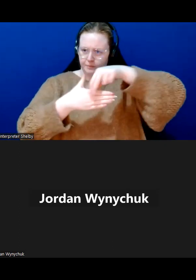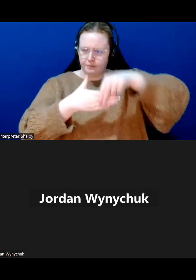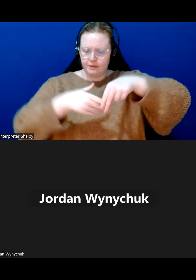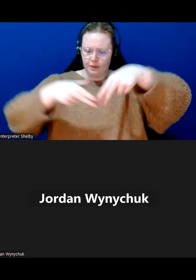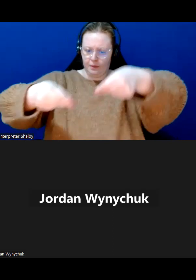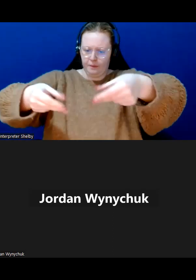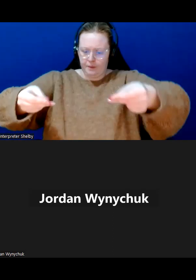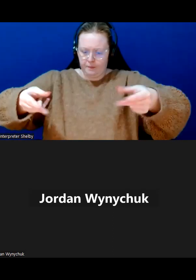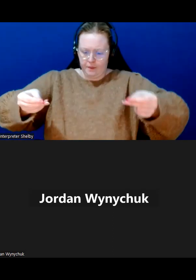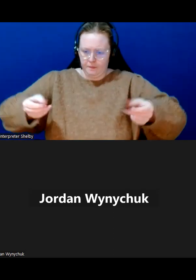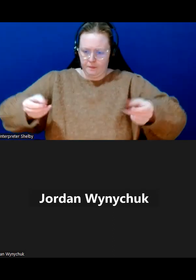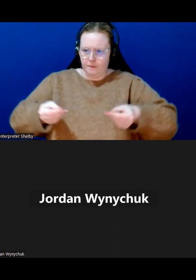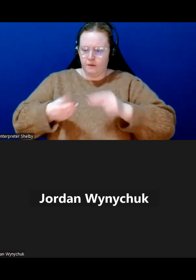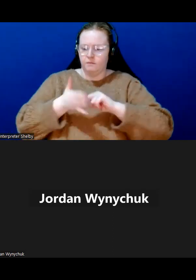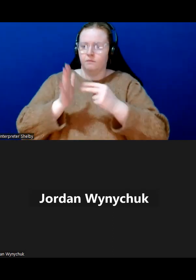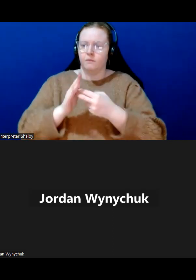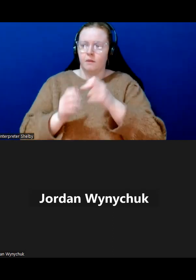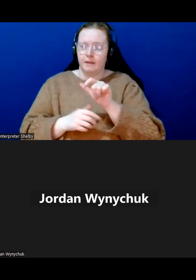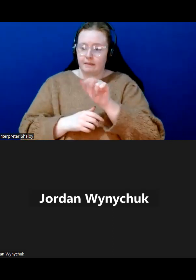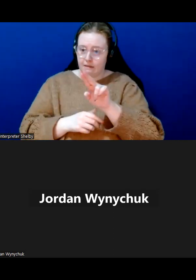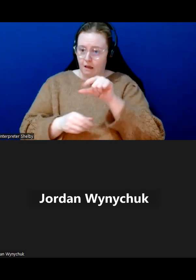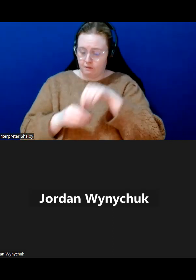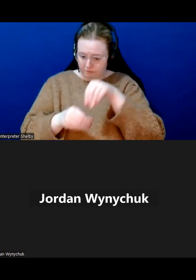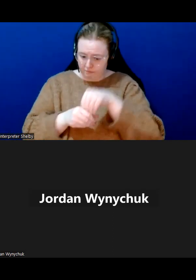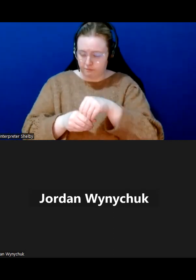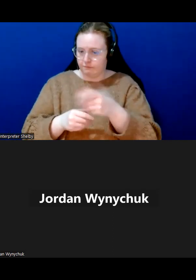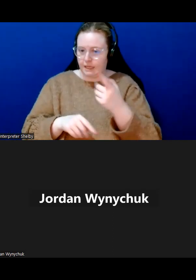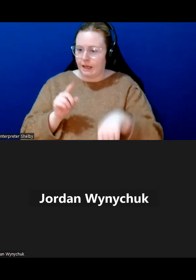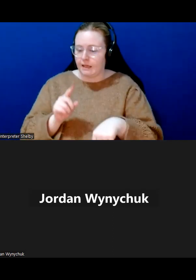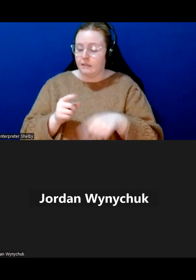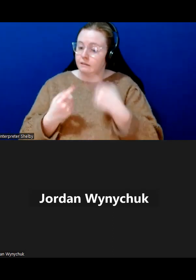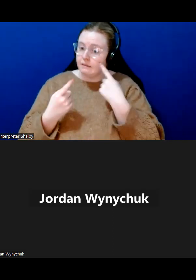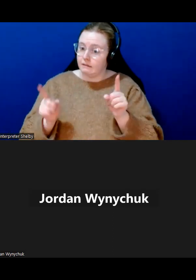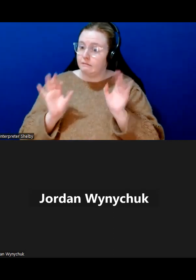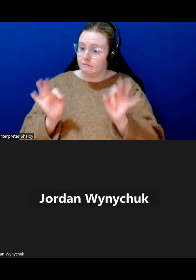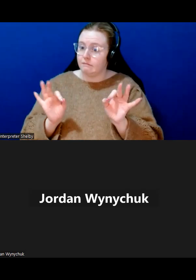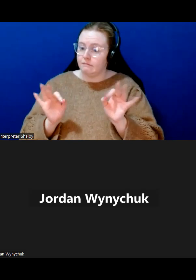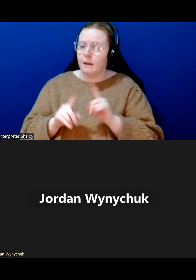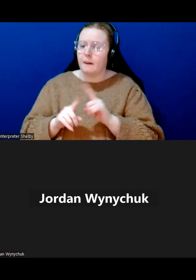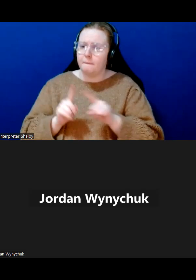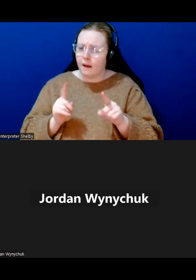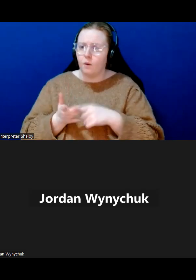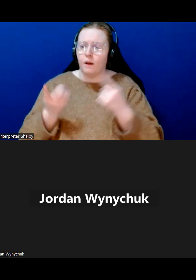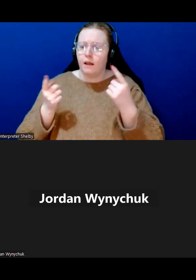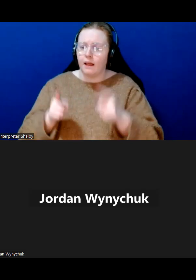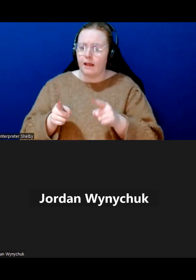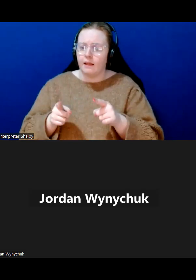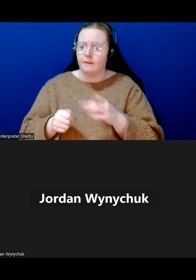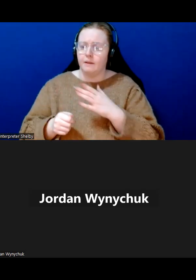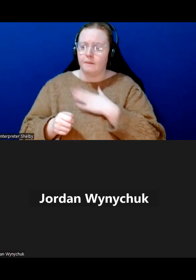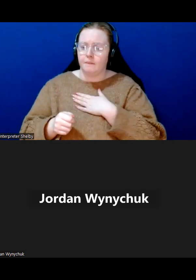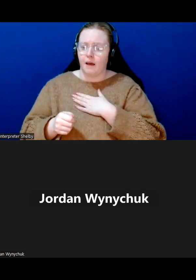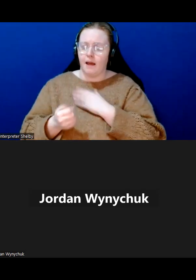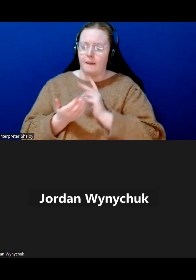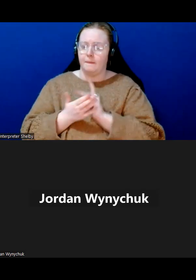slugs couldn't get up inside. And that worked really well. But what Amazing. happened was my plants